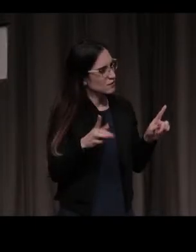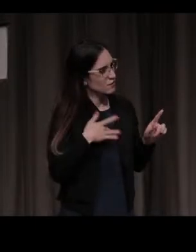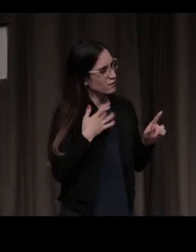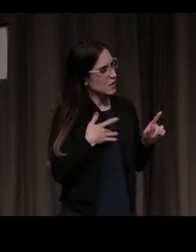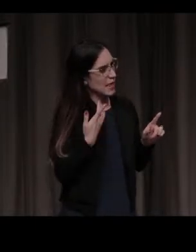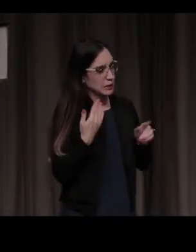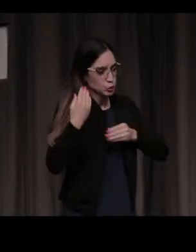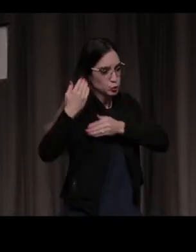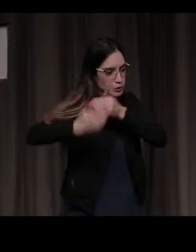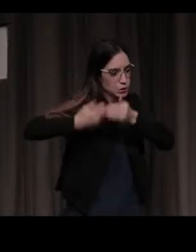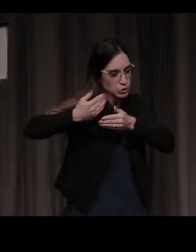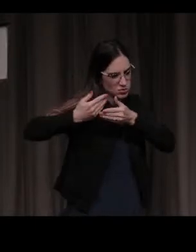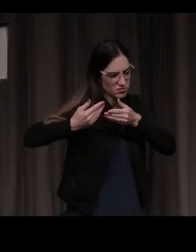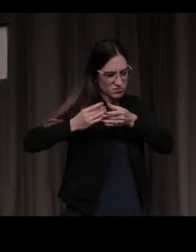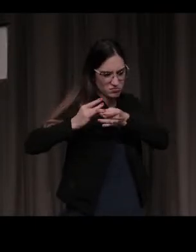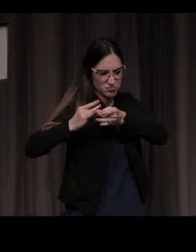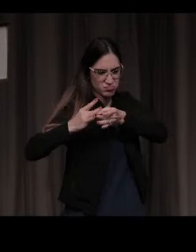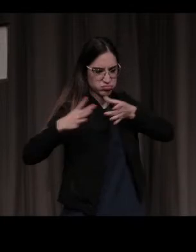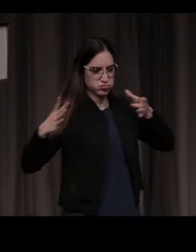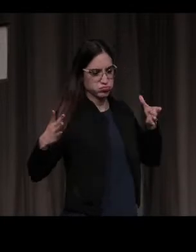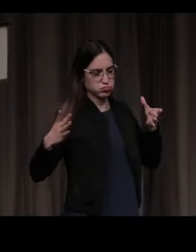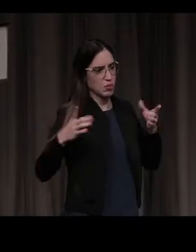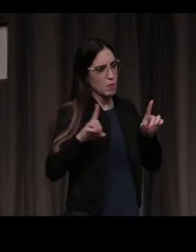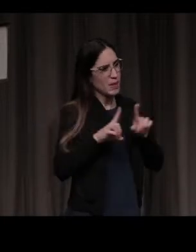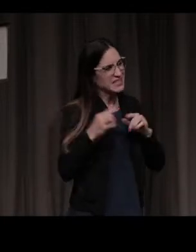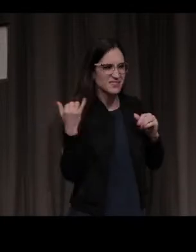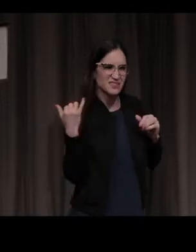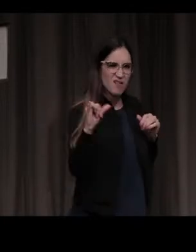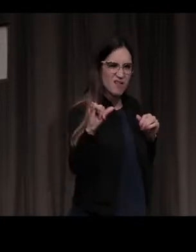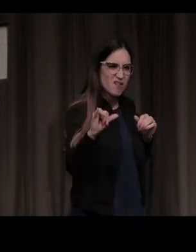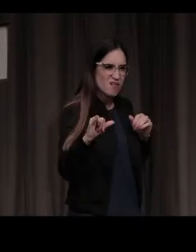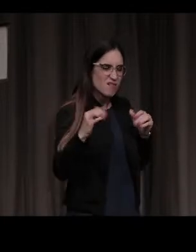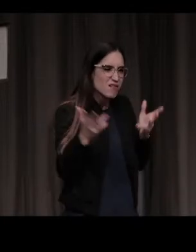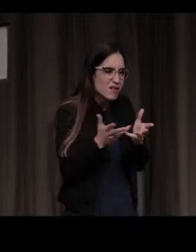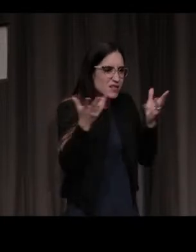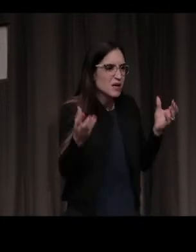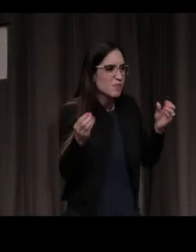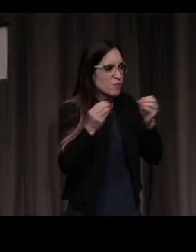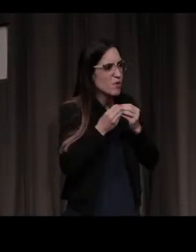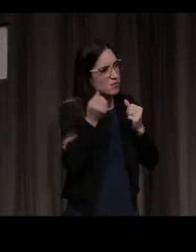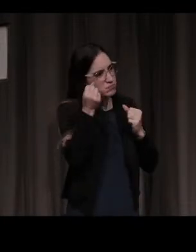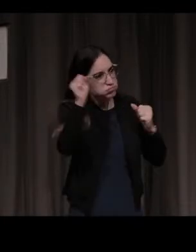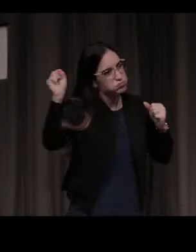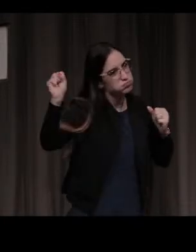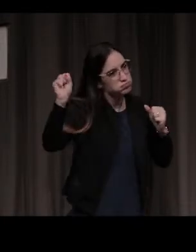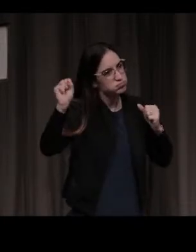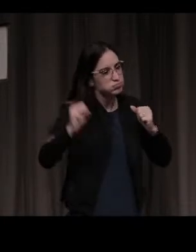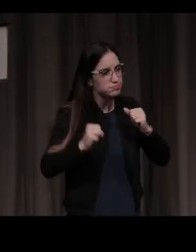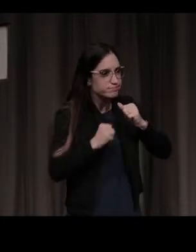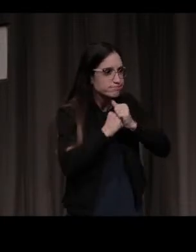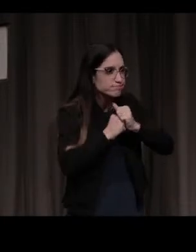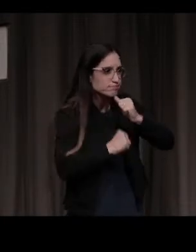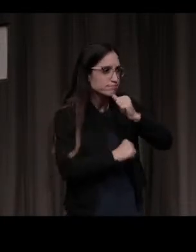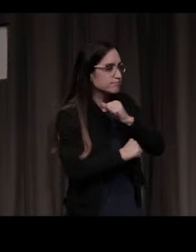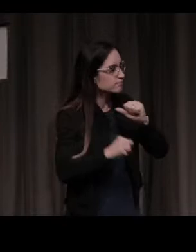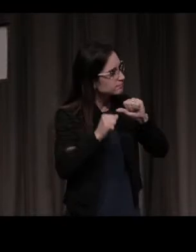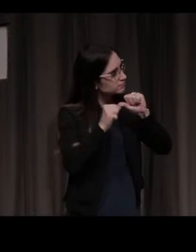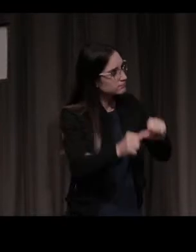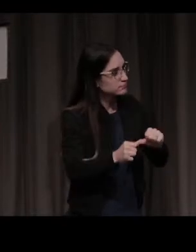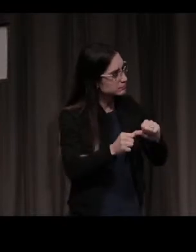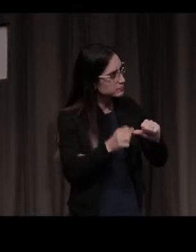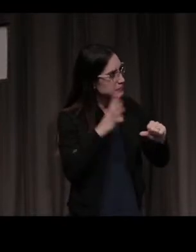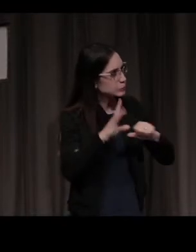see that as like so much resilience, like so much like a new way of life of these new people who are